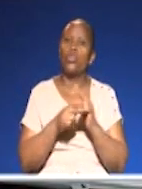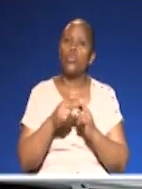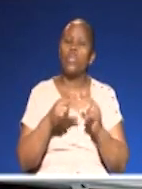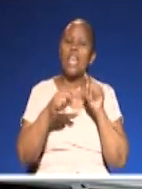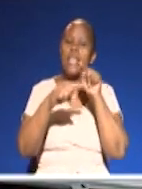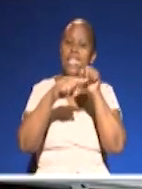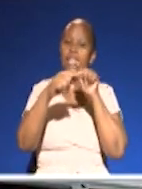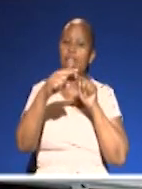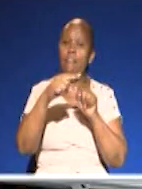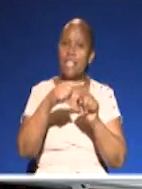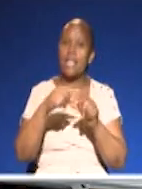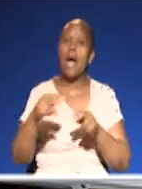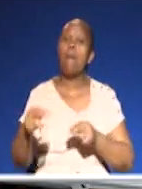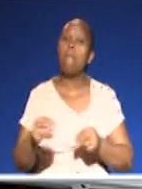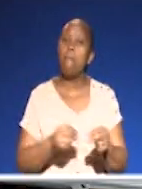divisor method.